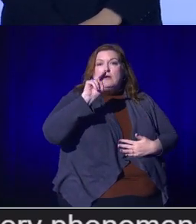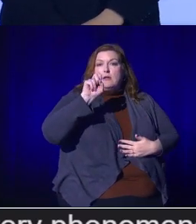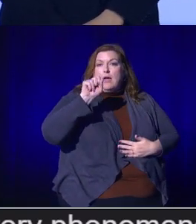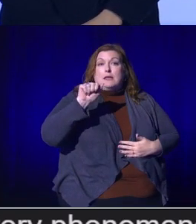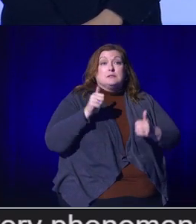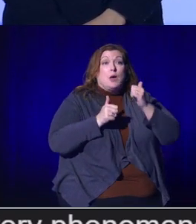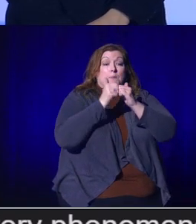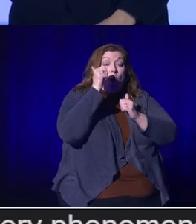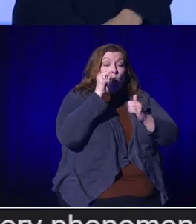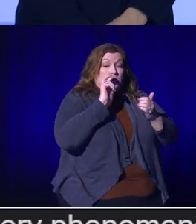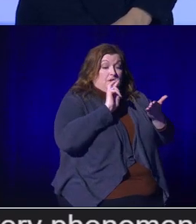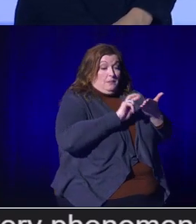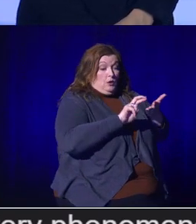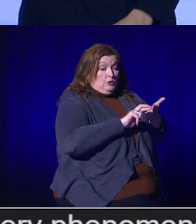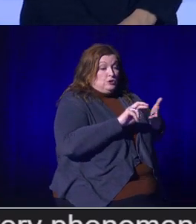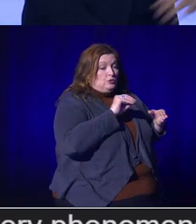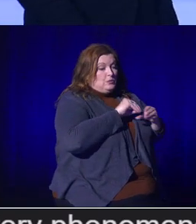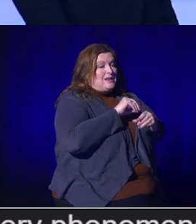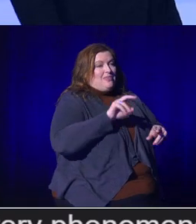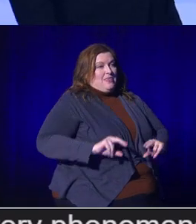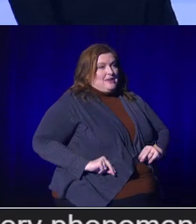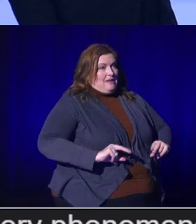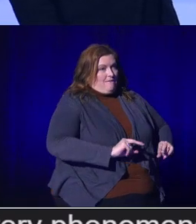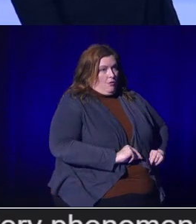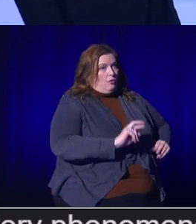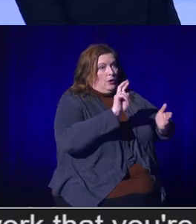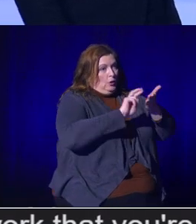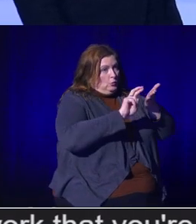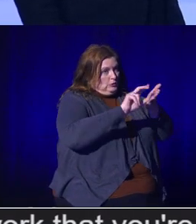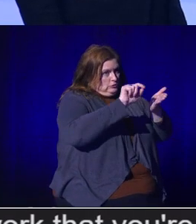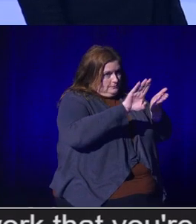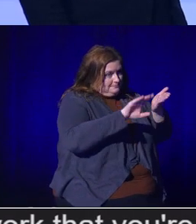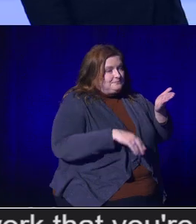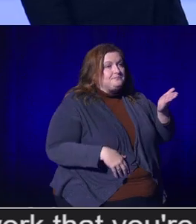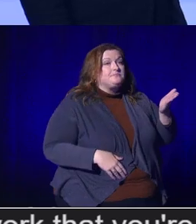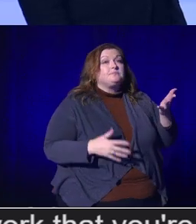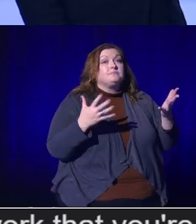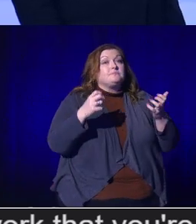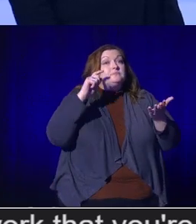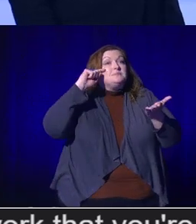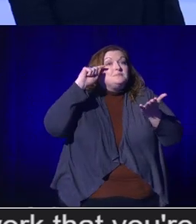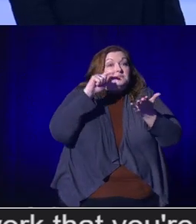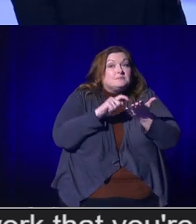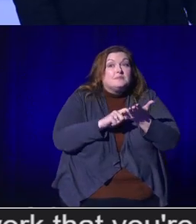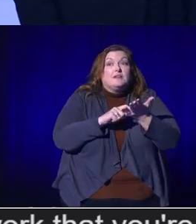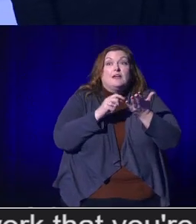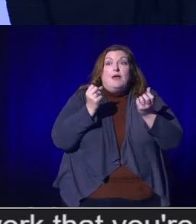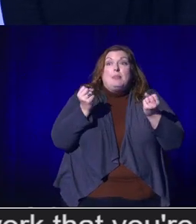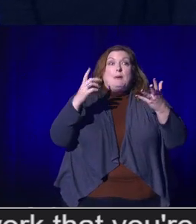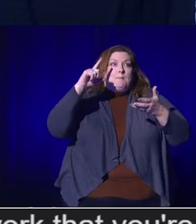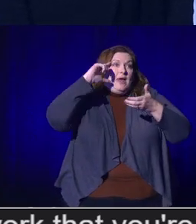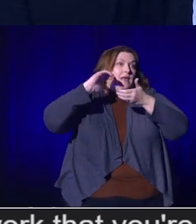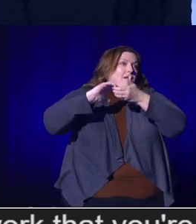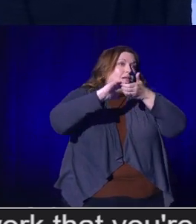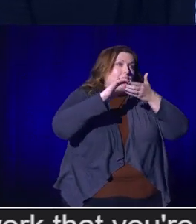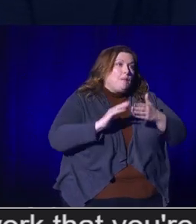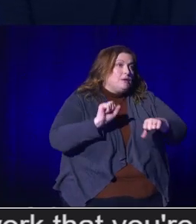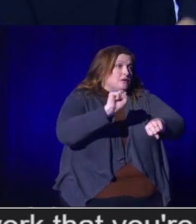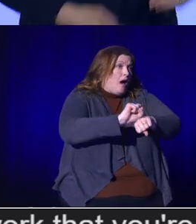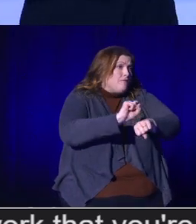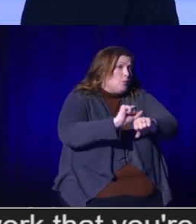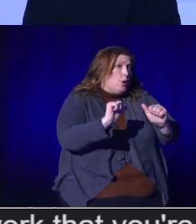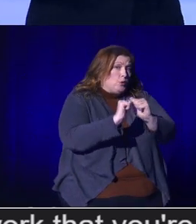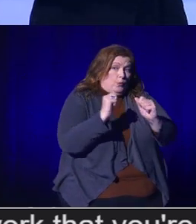the Naval Research Lab. And I want to well acknowledge the number of collaborators that I've worked with